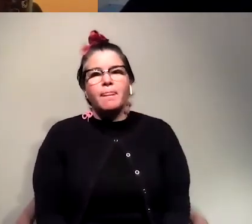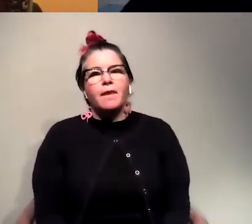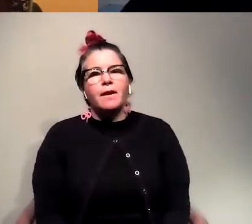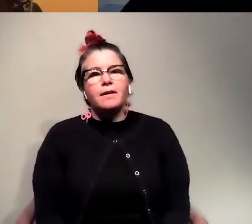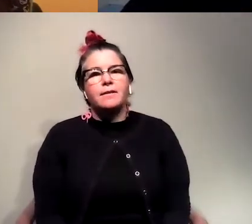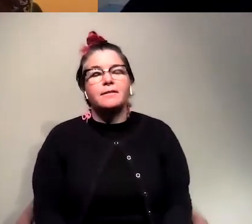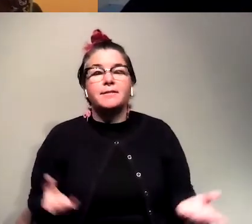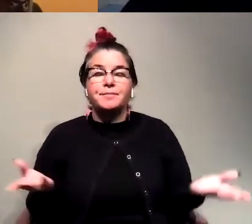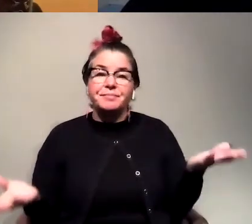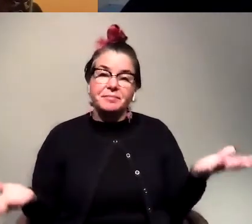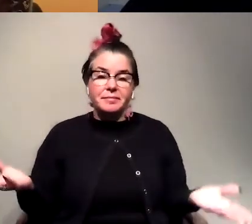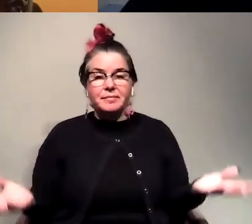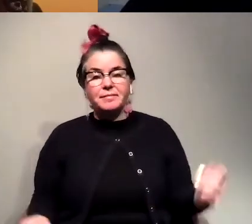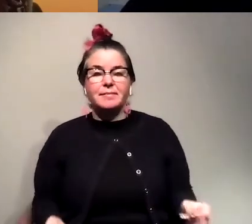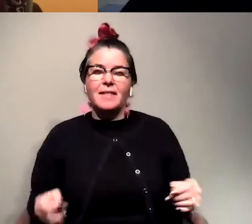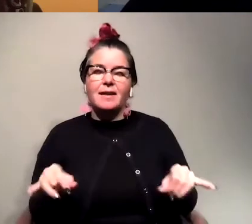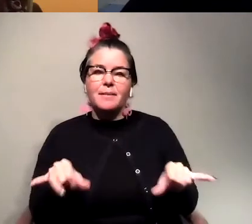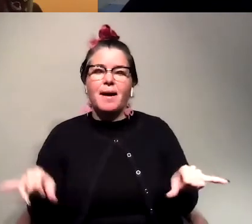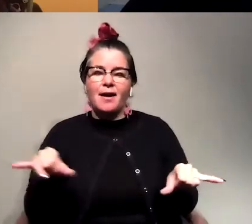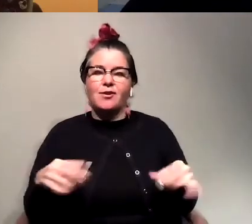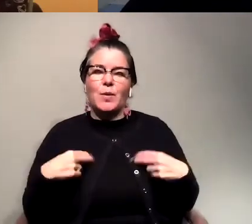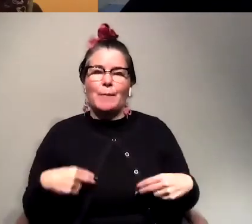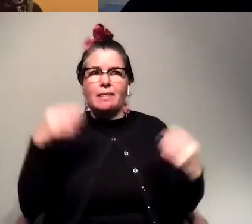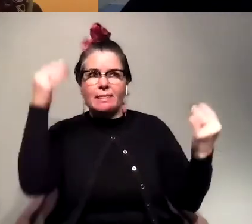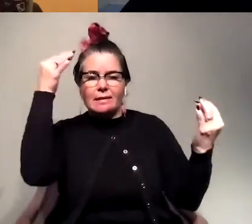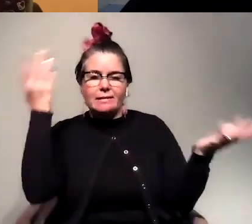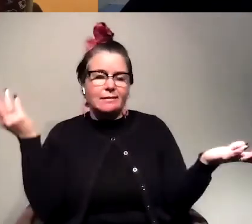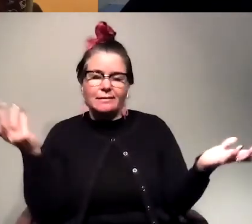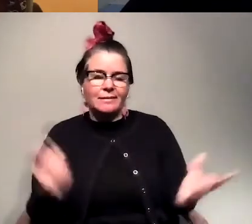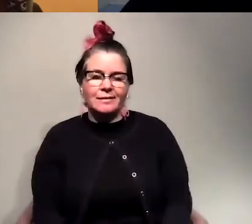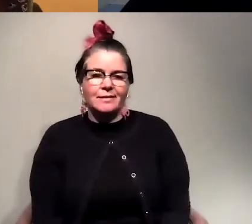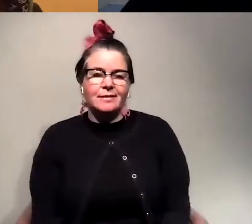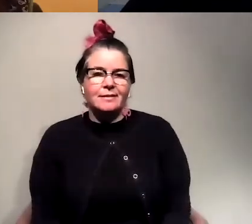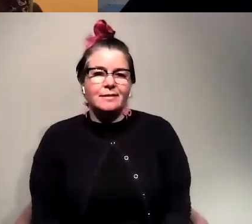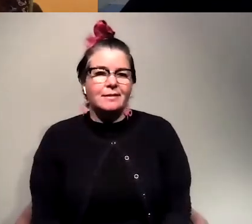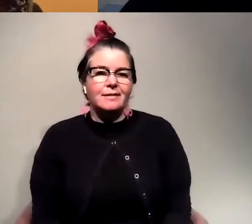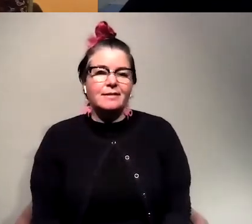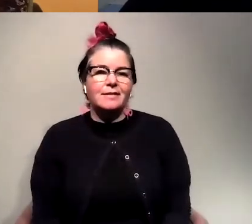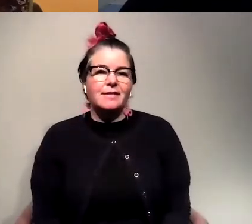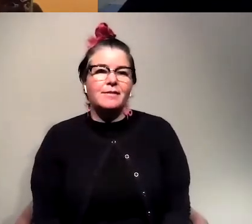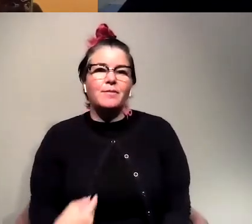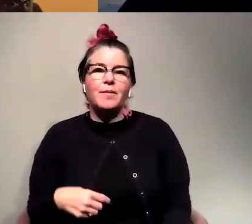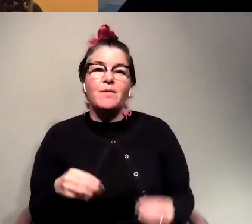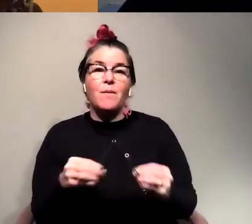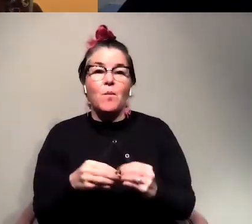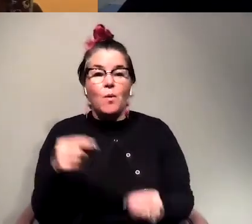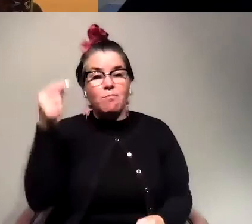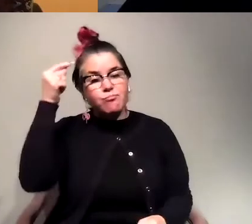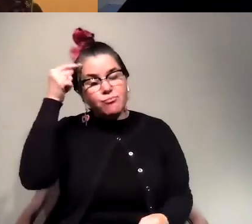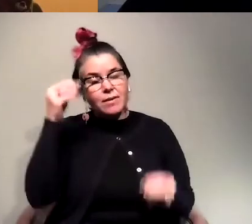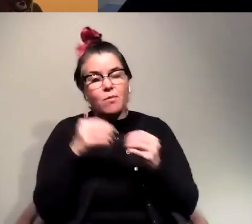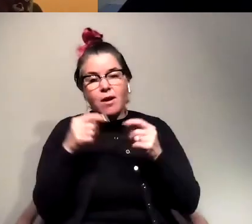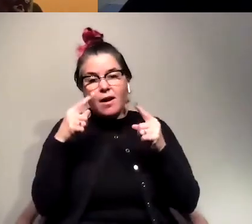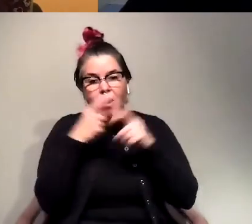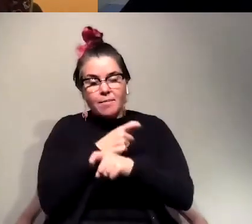think that's a pattern. We humans have way more brains, way more complexity than we give